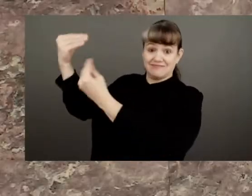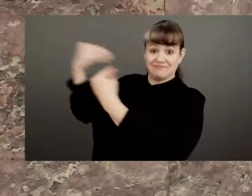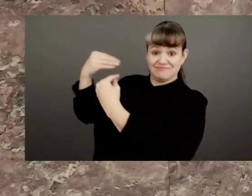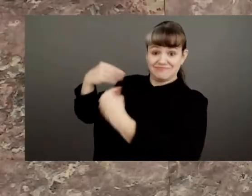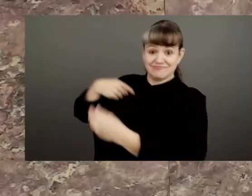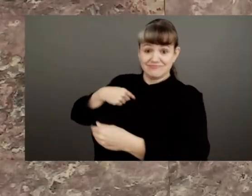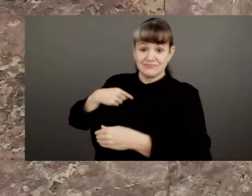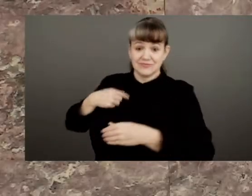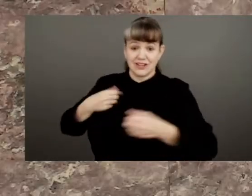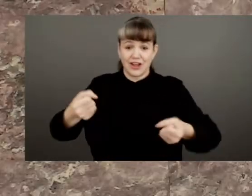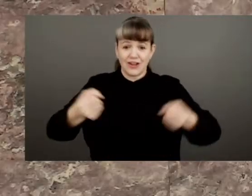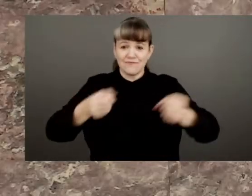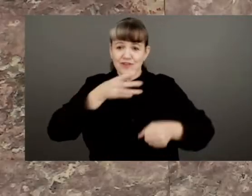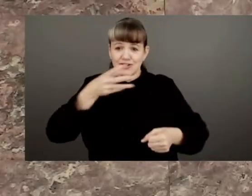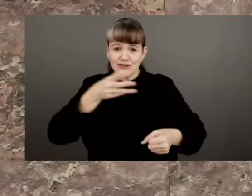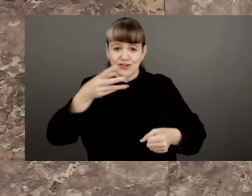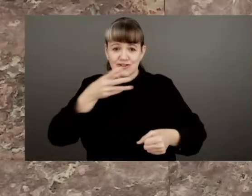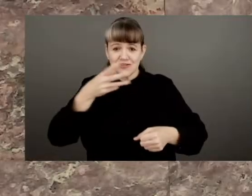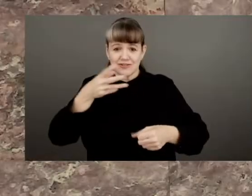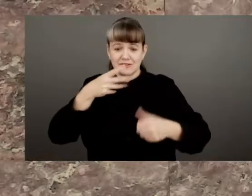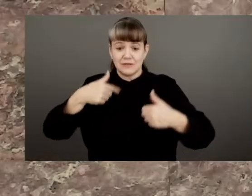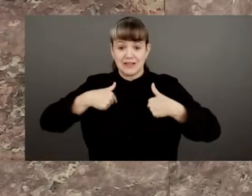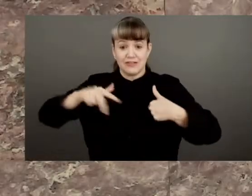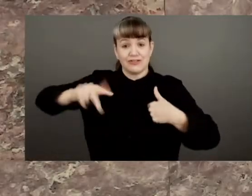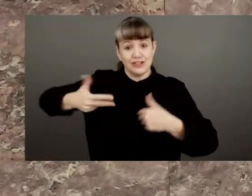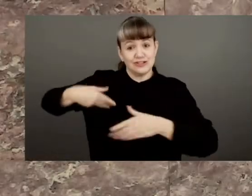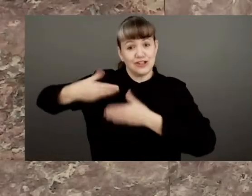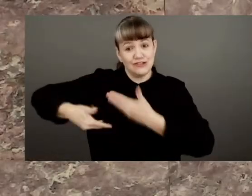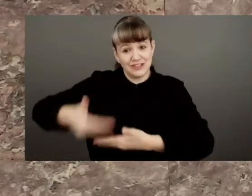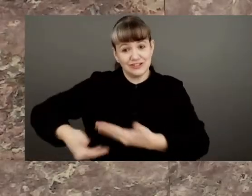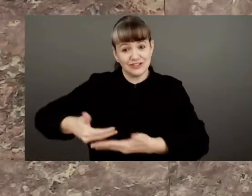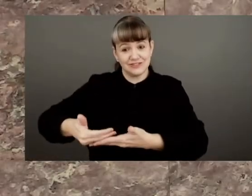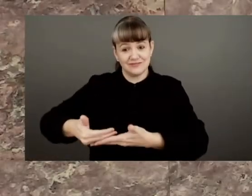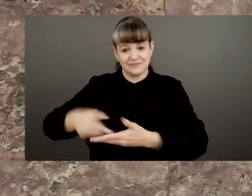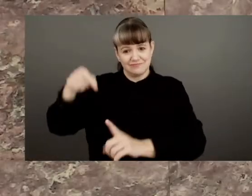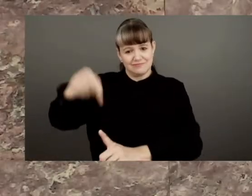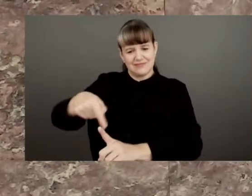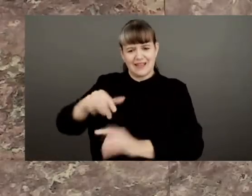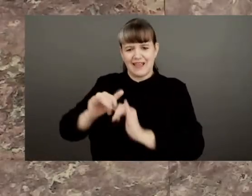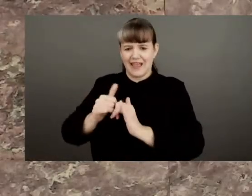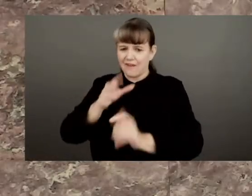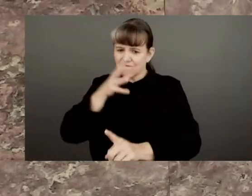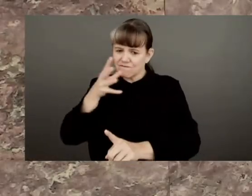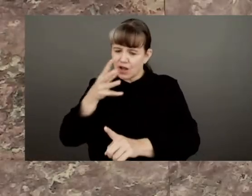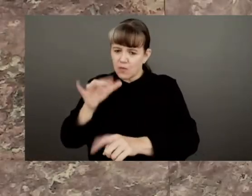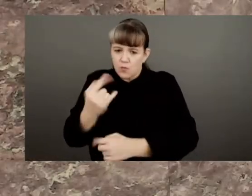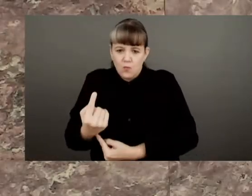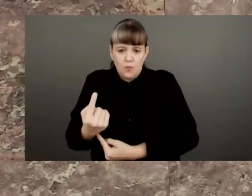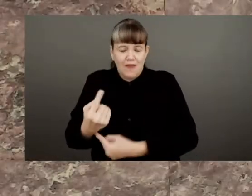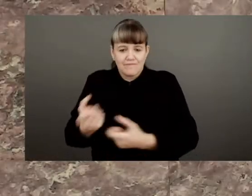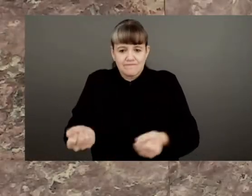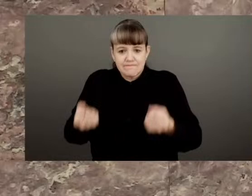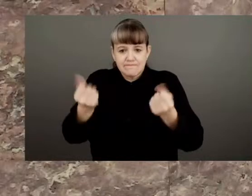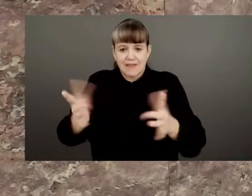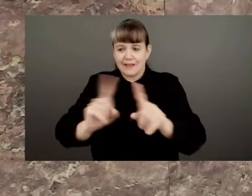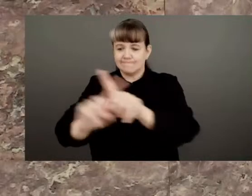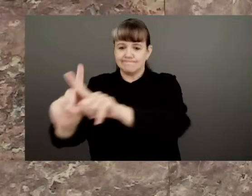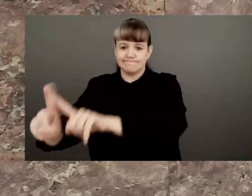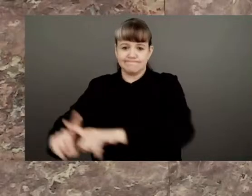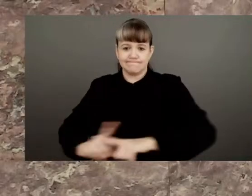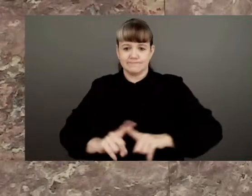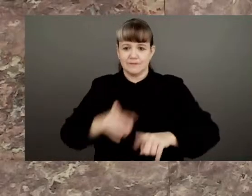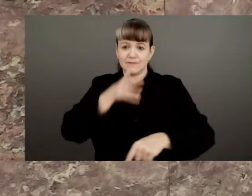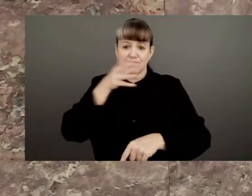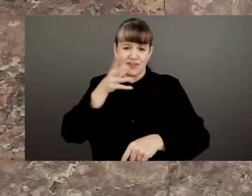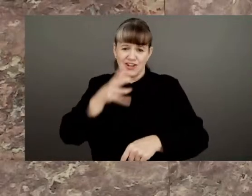BC's diverse agriculture industry, which includes so many products. And let us never forget the volatile and high-risk livelihood